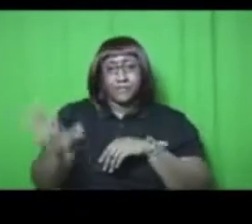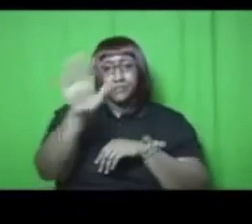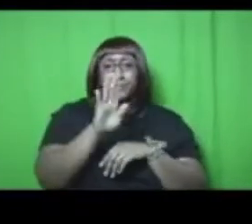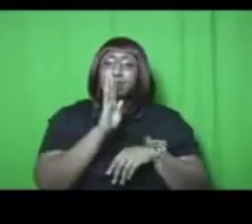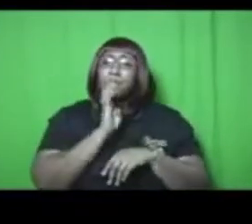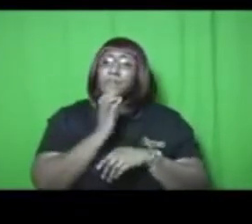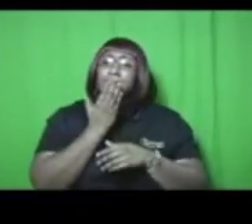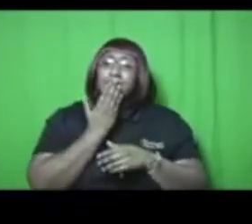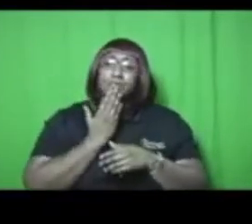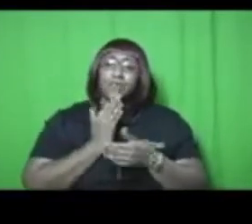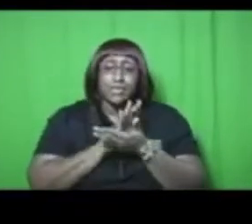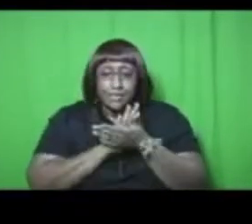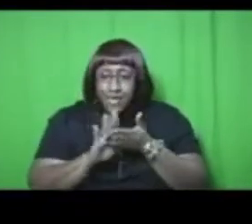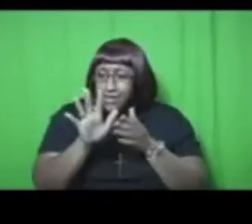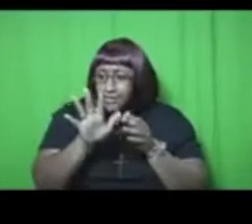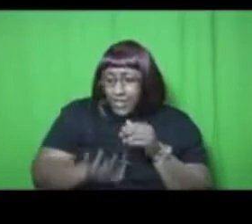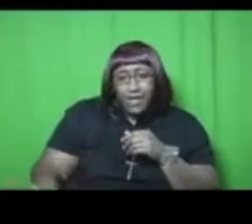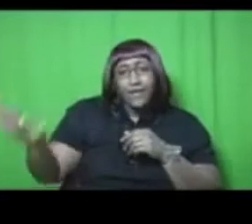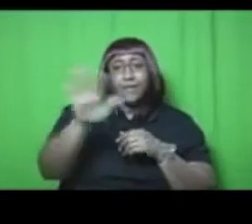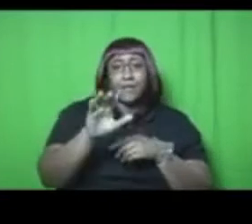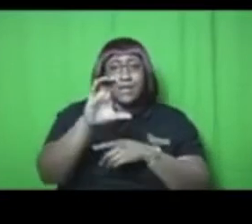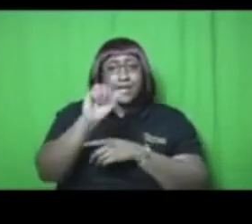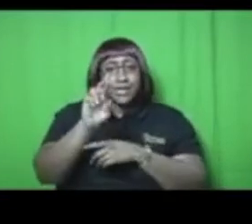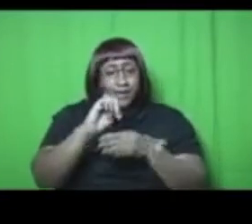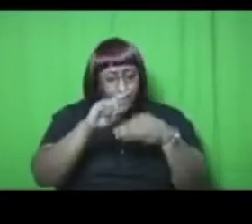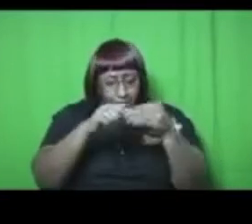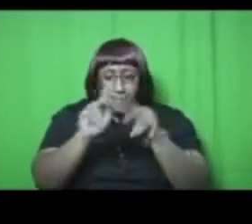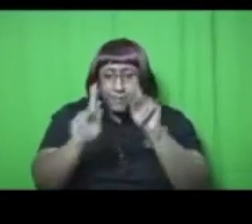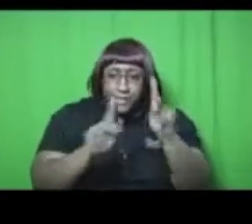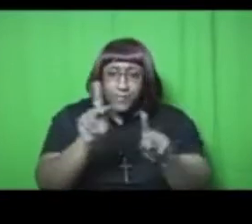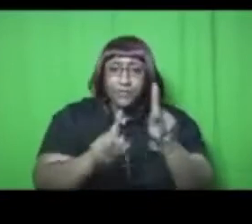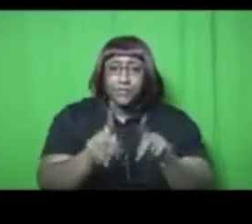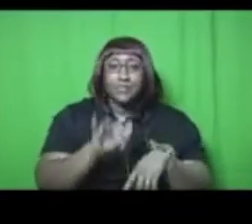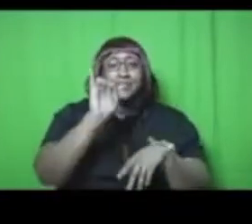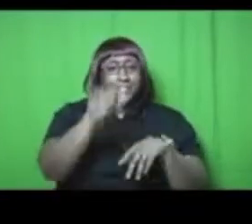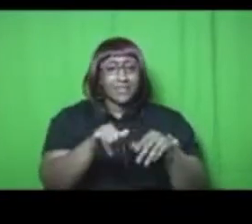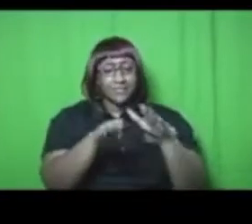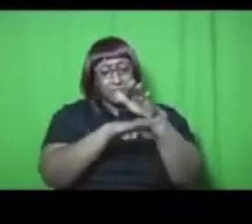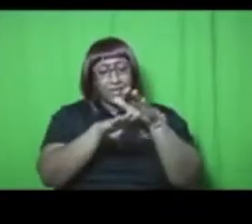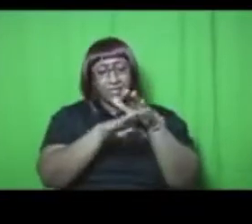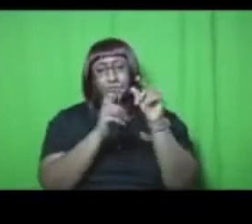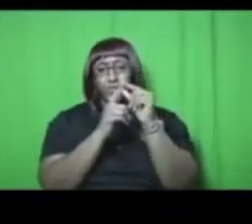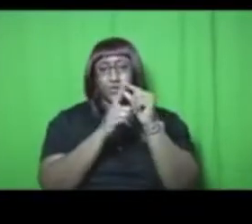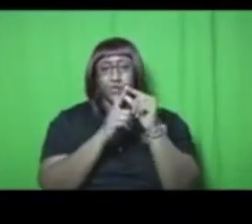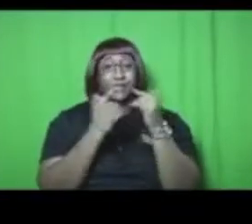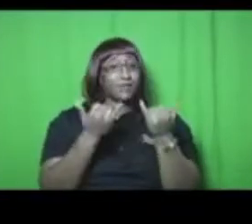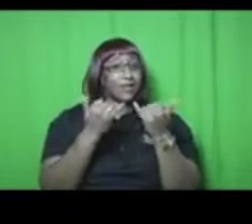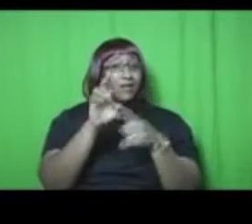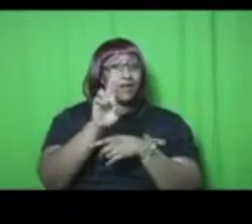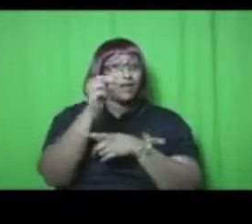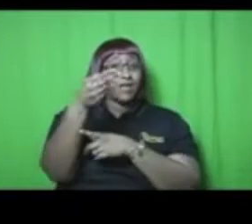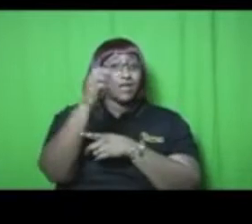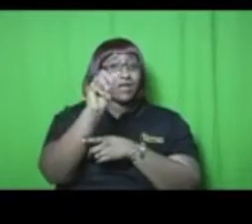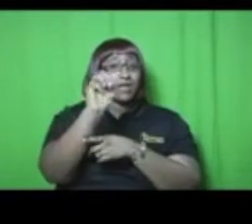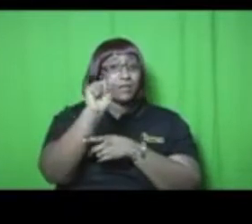Be kind to everybody. Care about people. That's the Logos word. But now the Rhema word